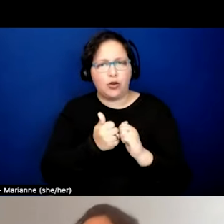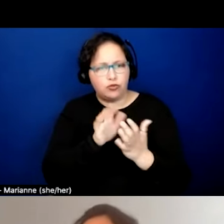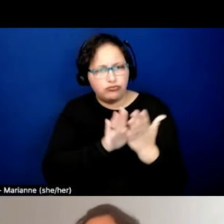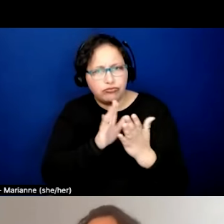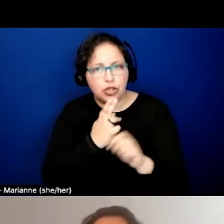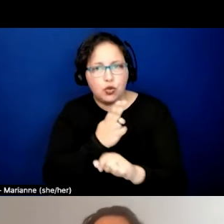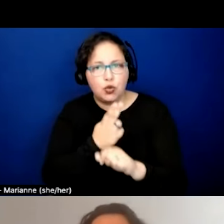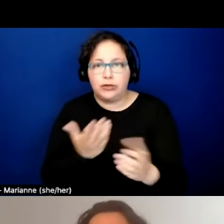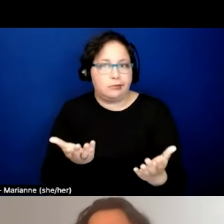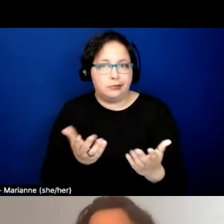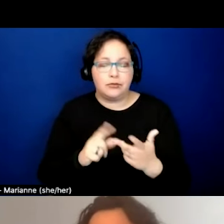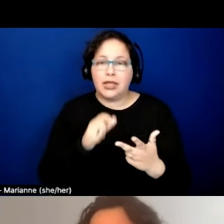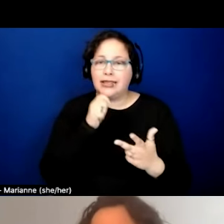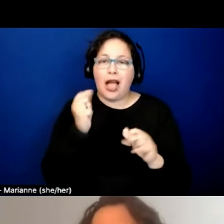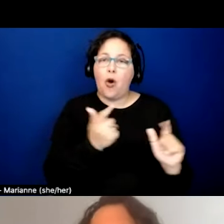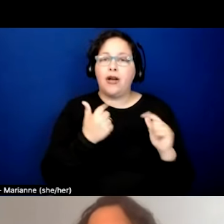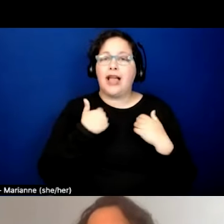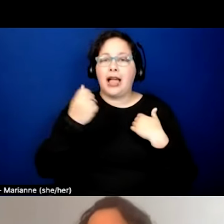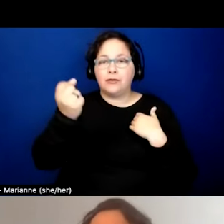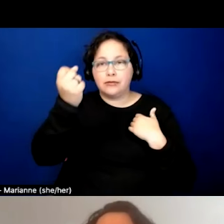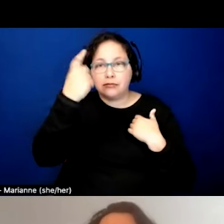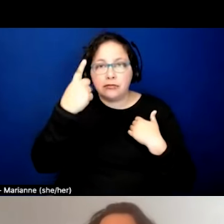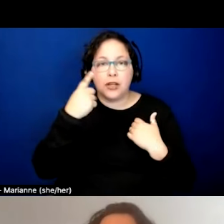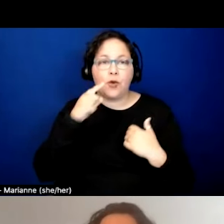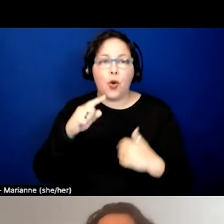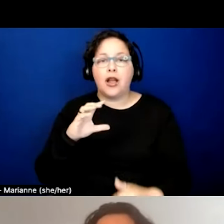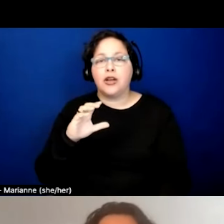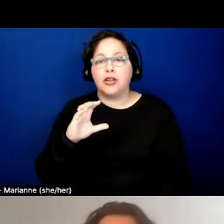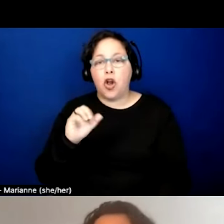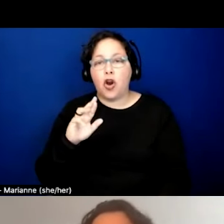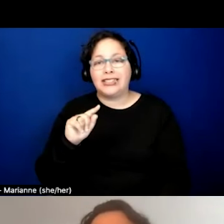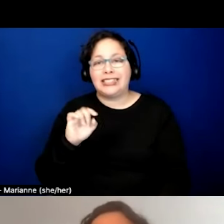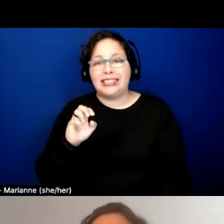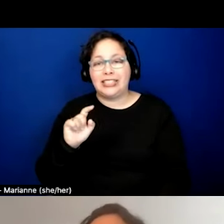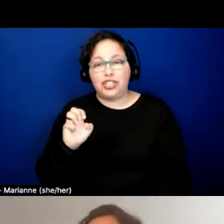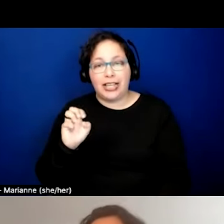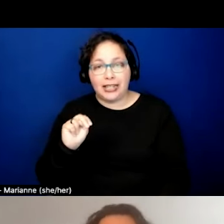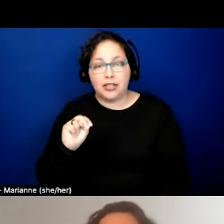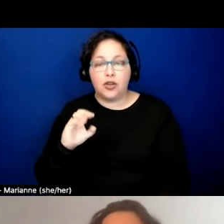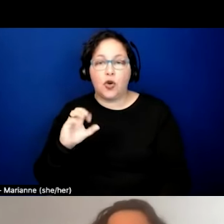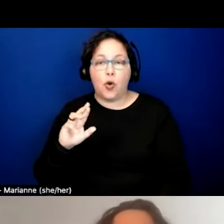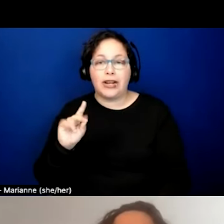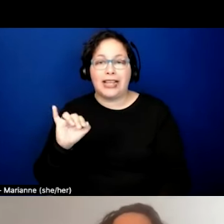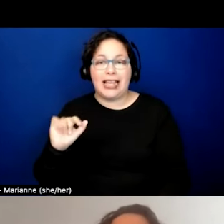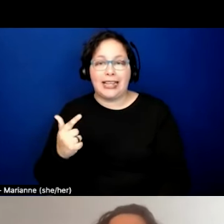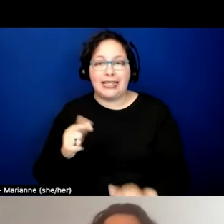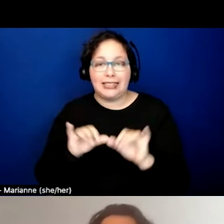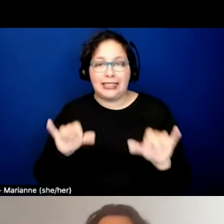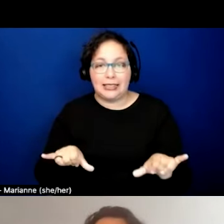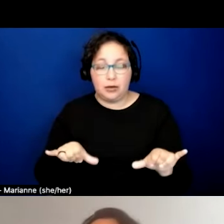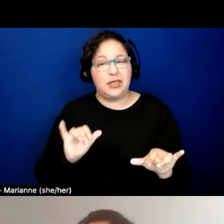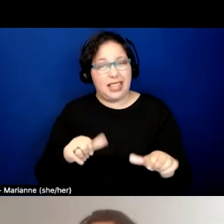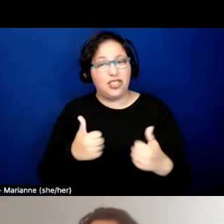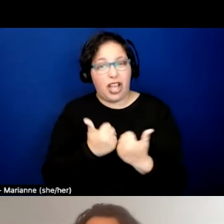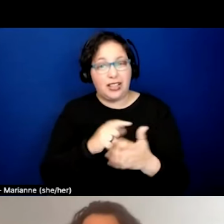everyone has an understanding of a Cartesian coordinate system. And these are challenges that beginners usually